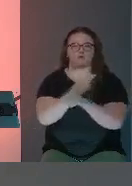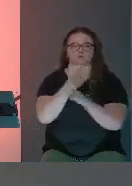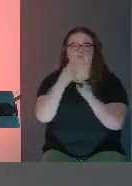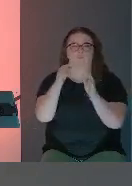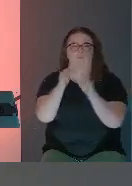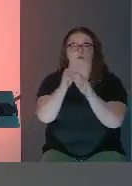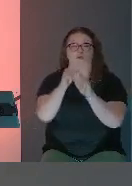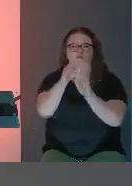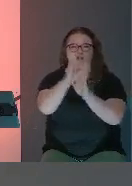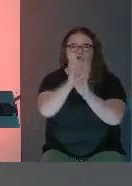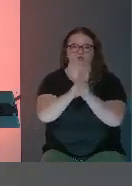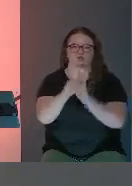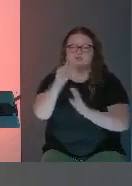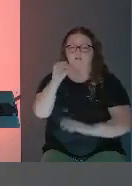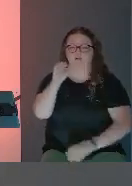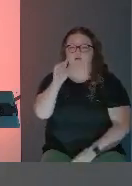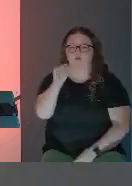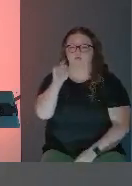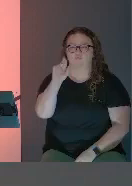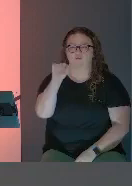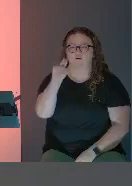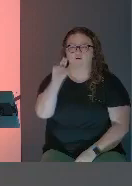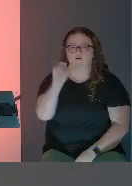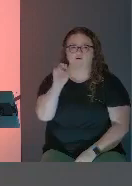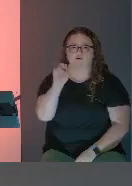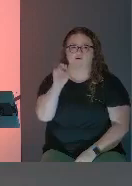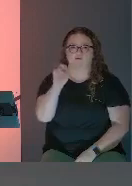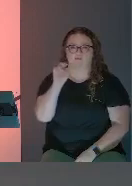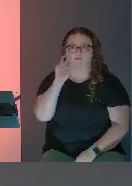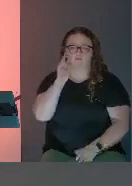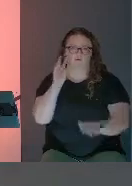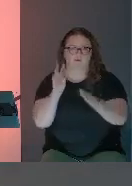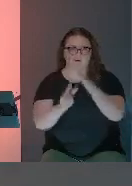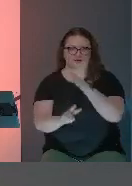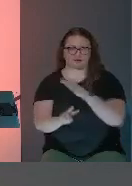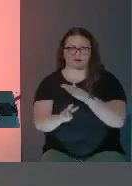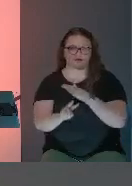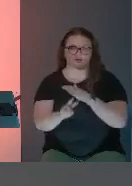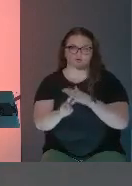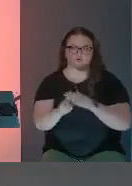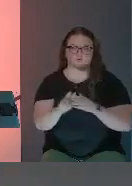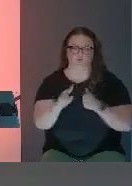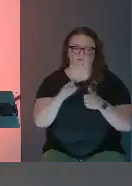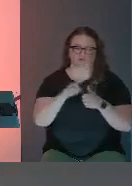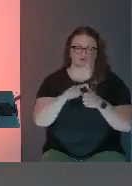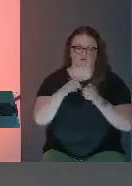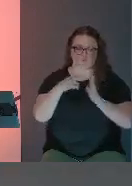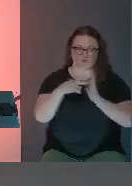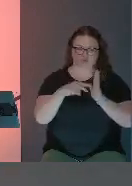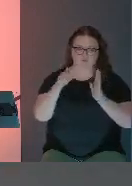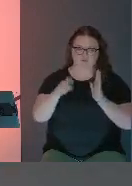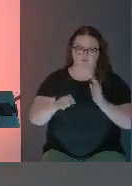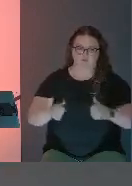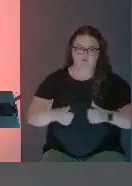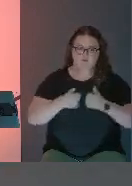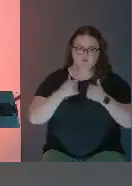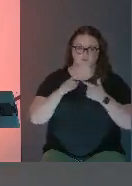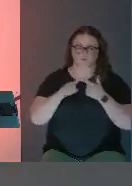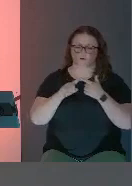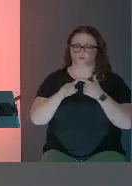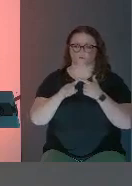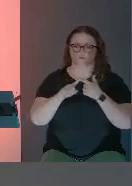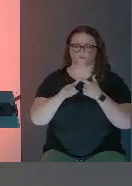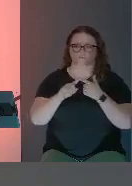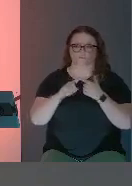the Bible teaching us? Not just about the things that we are to live by, but also what we can need and prepare for, which is like